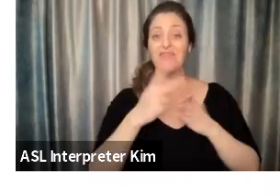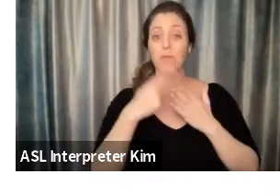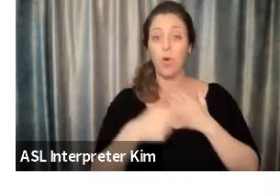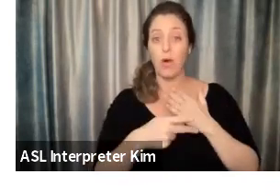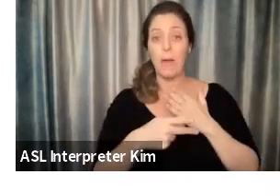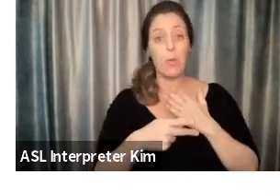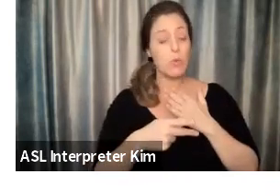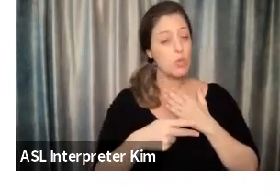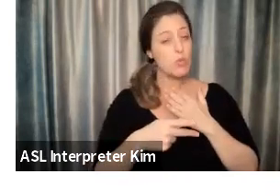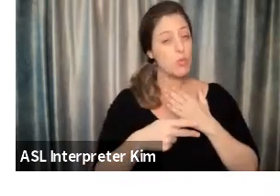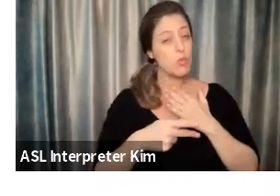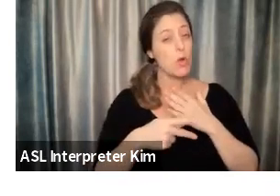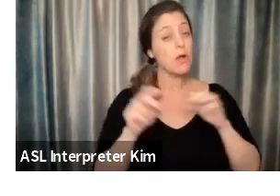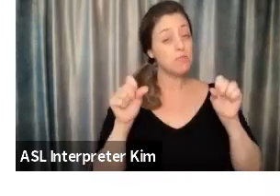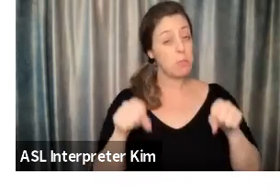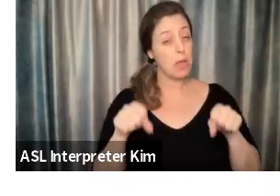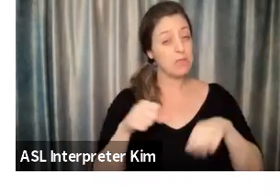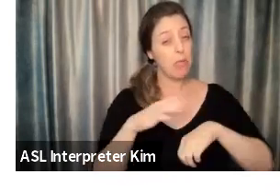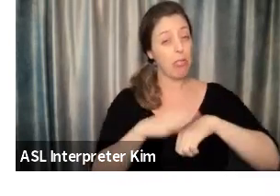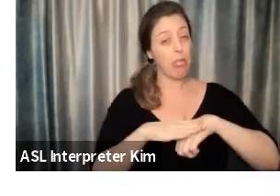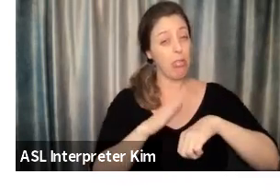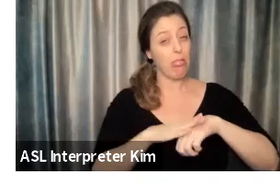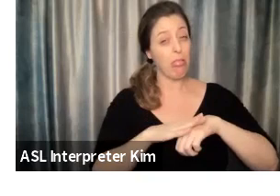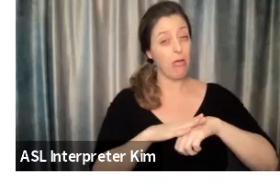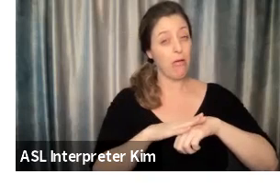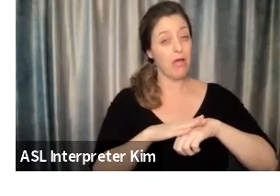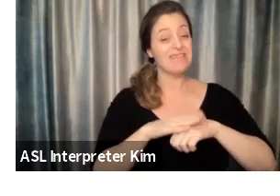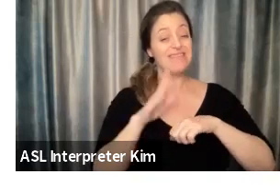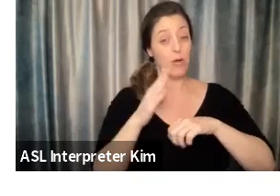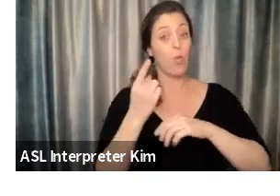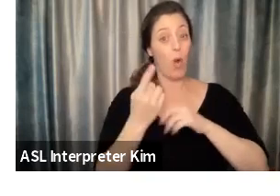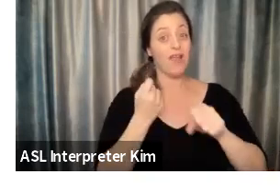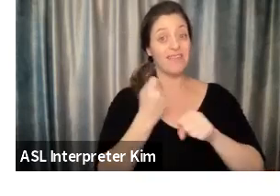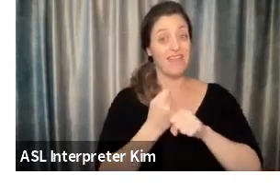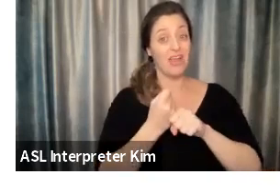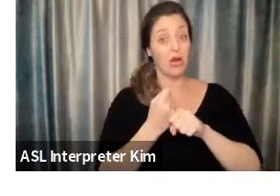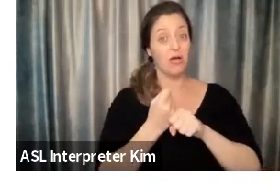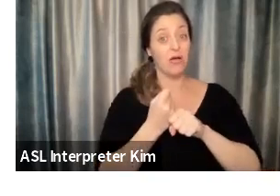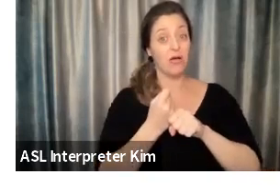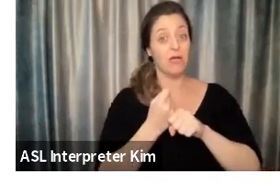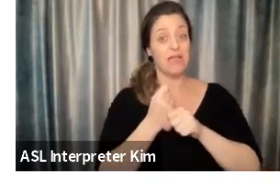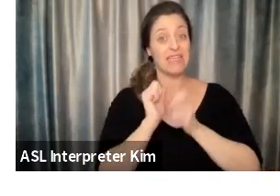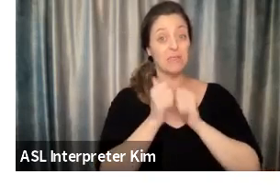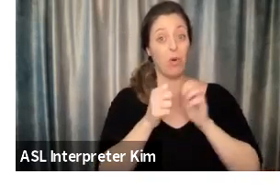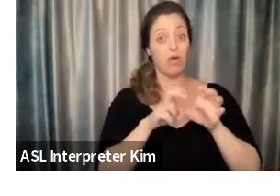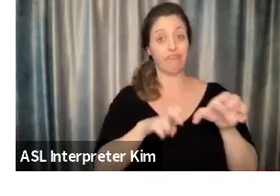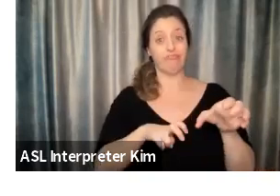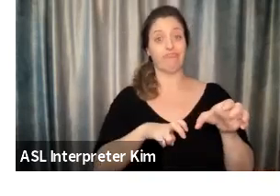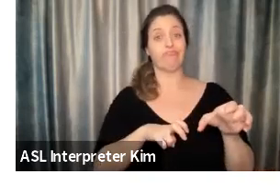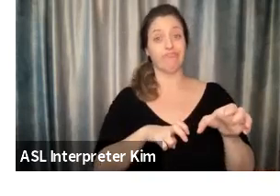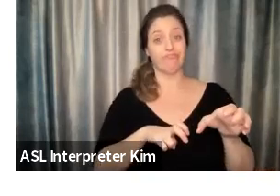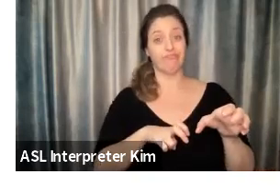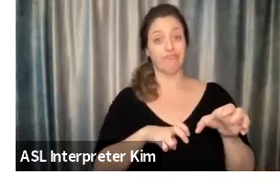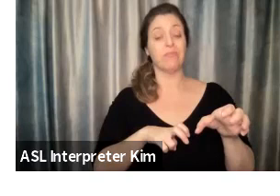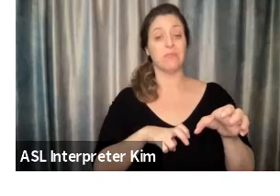is a very strong possibility that your student would have to sit out that particular sport for up to a year. This is not a rule that is set in place